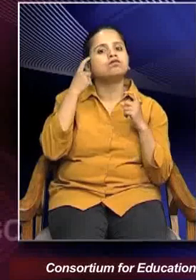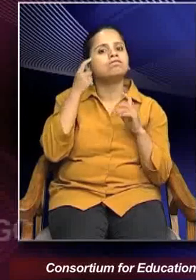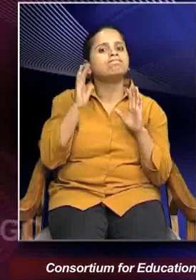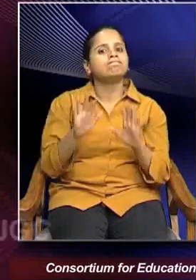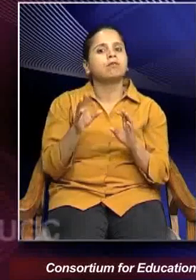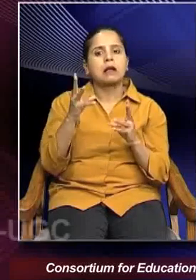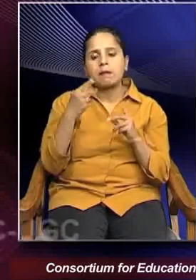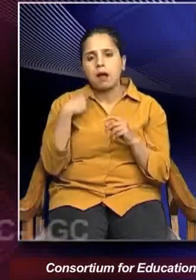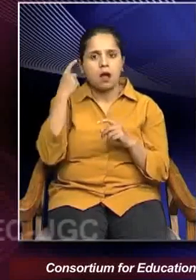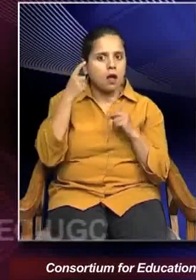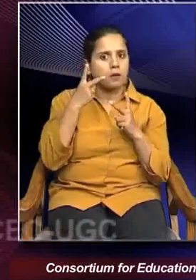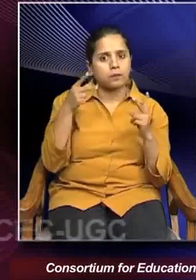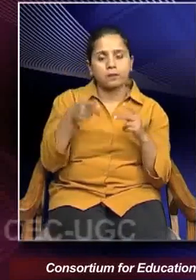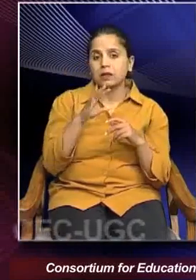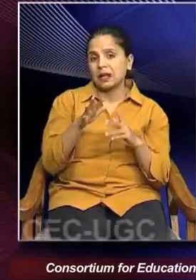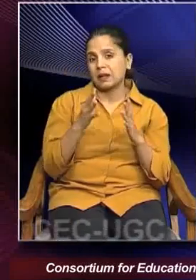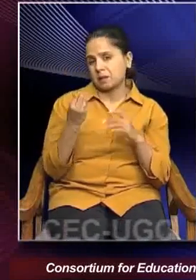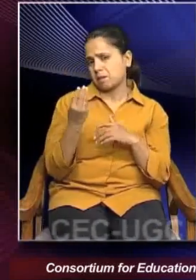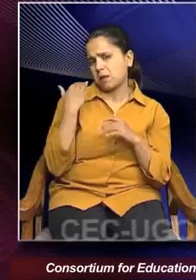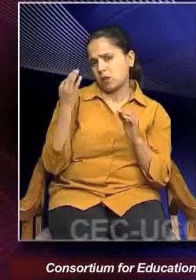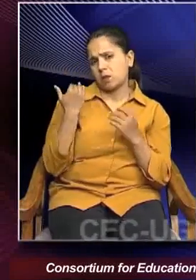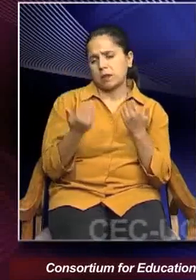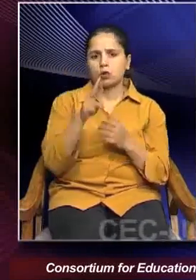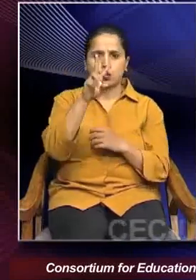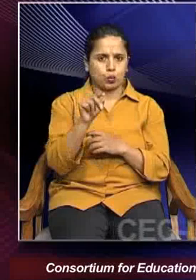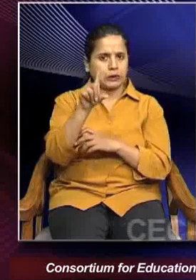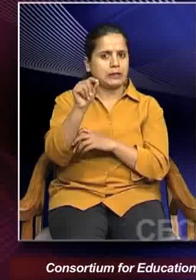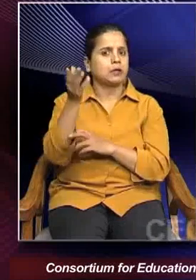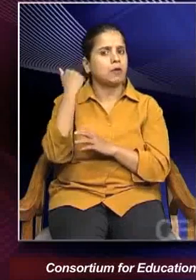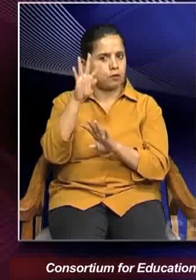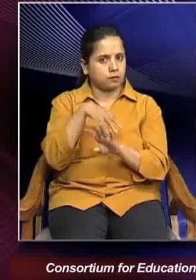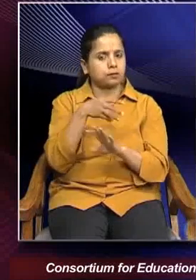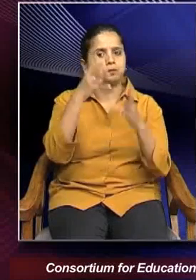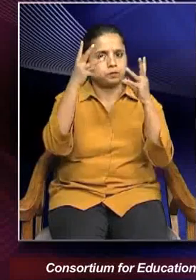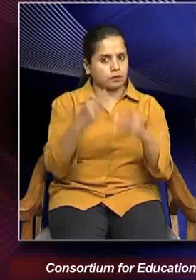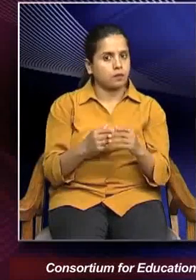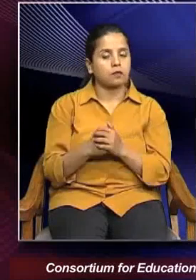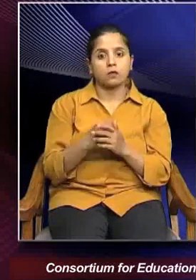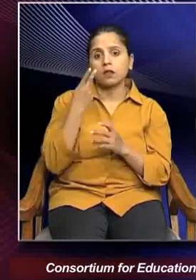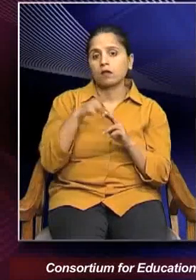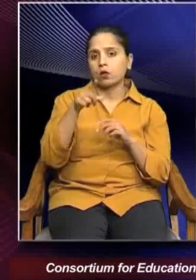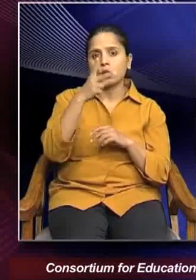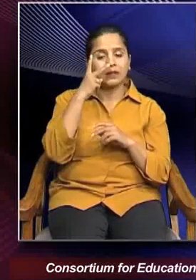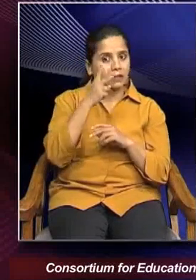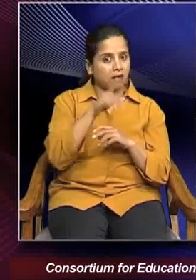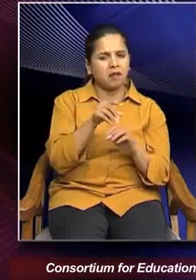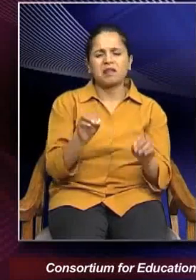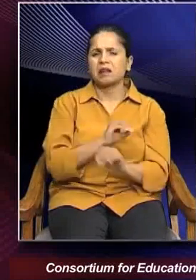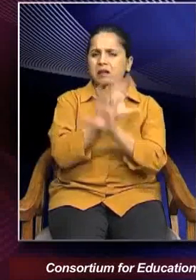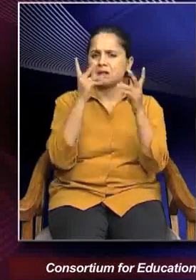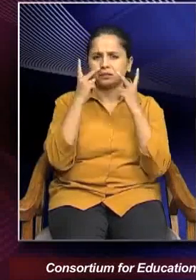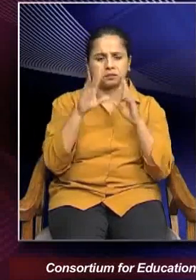figures. So these are like not very recent, maybe 2010 estimates. But if you go by this is very clear that there are